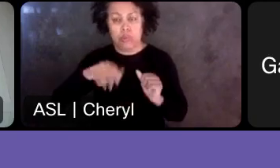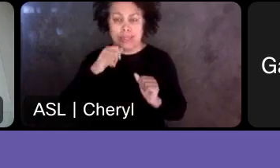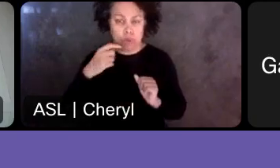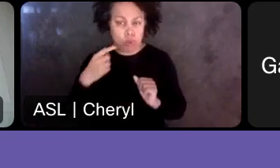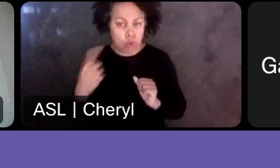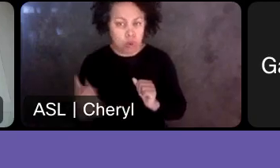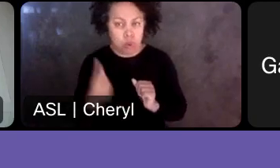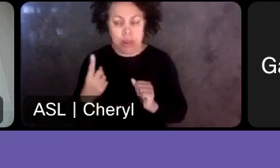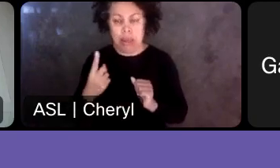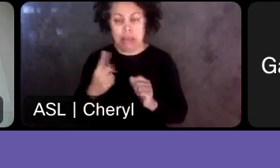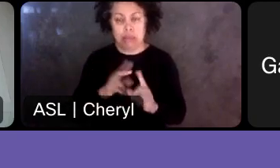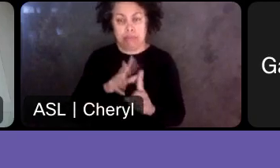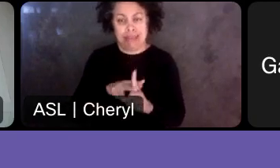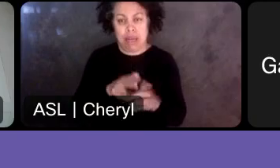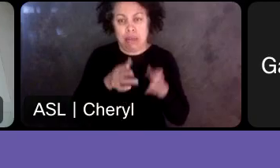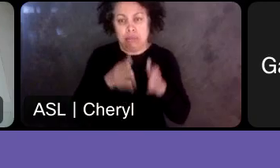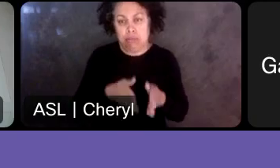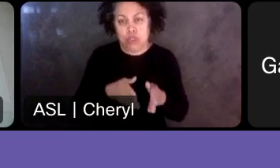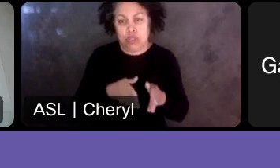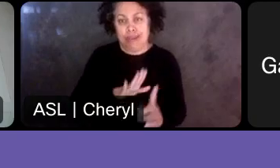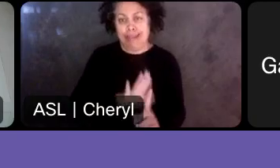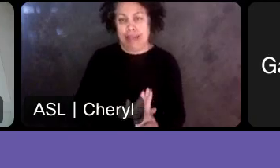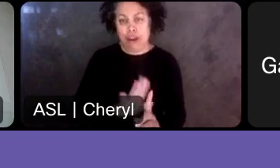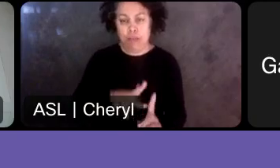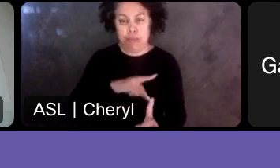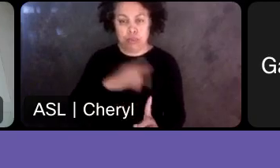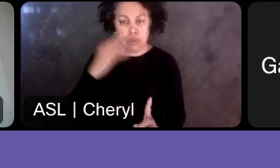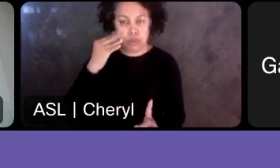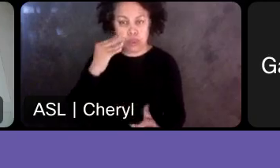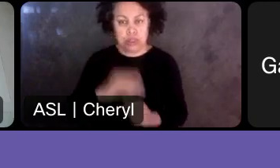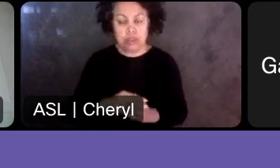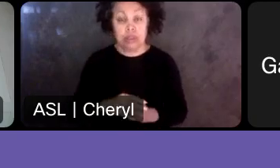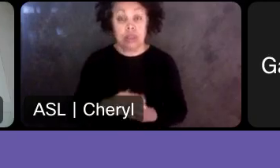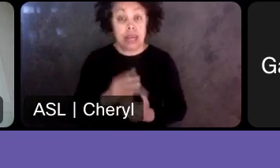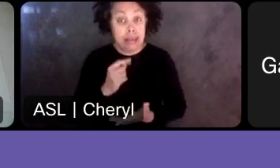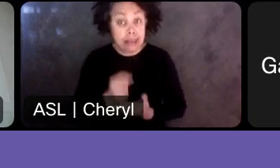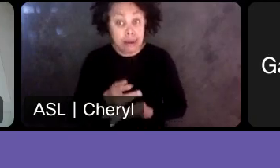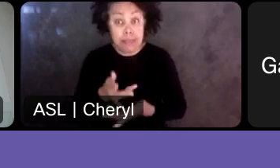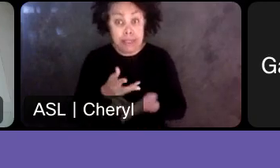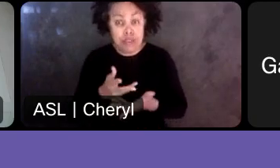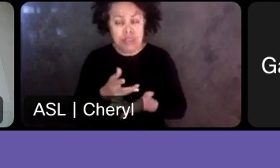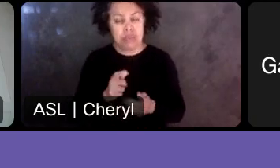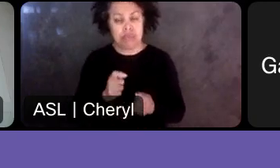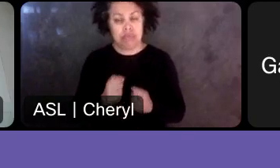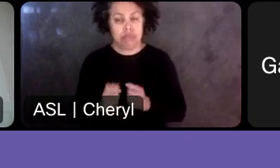into individual experience, and tailor therapy and treatment to meet individual needs.